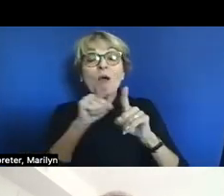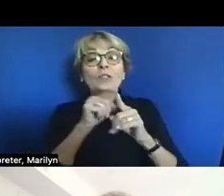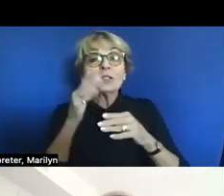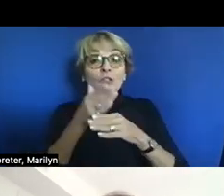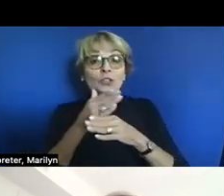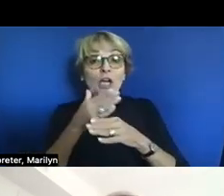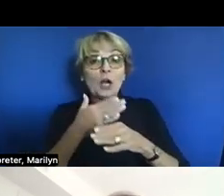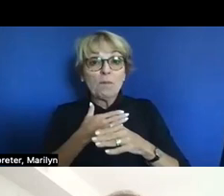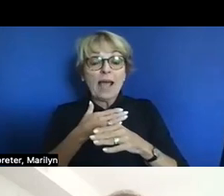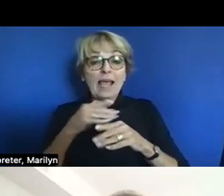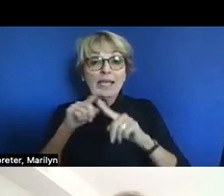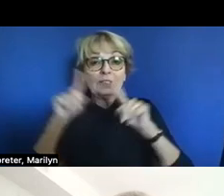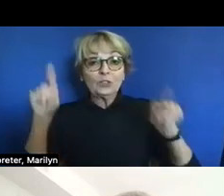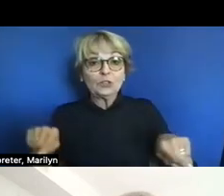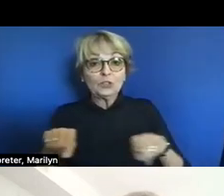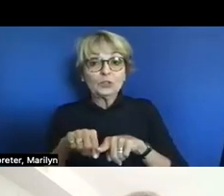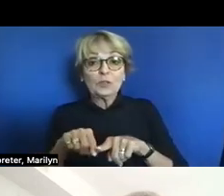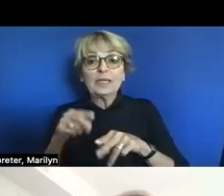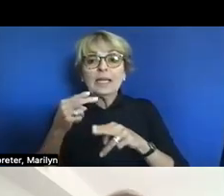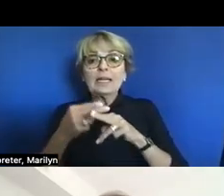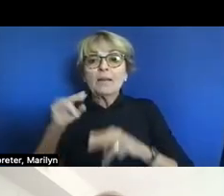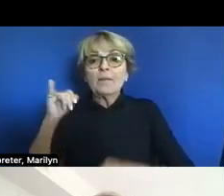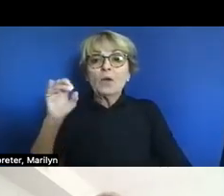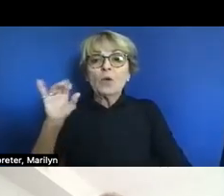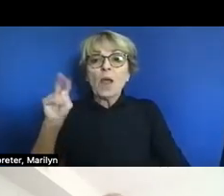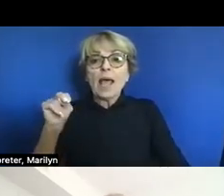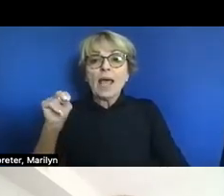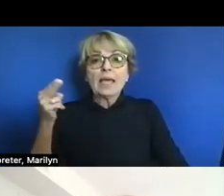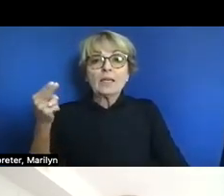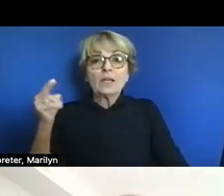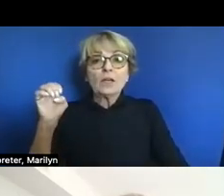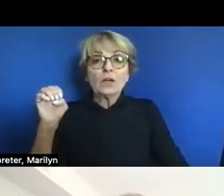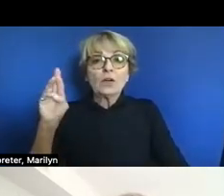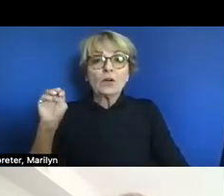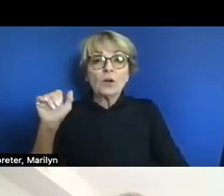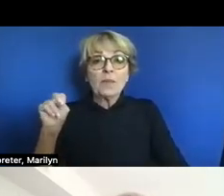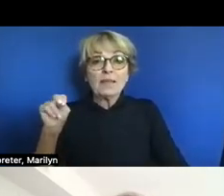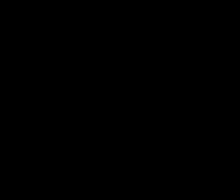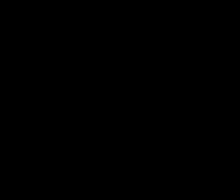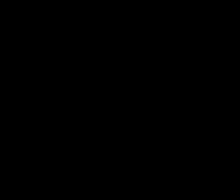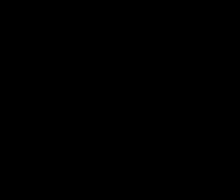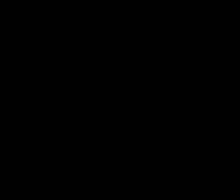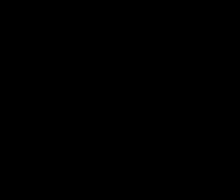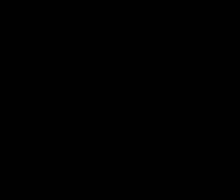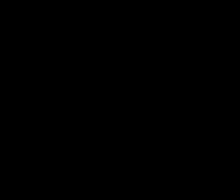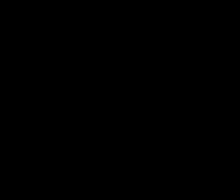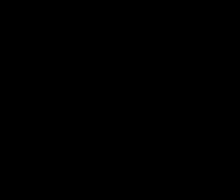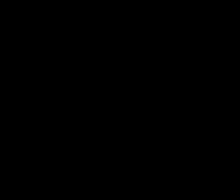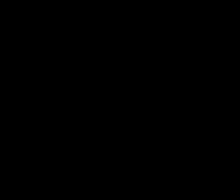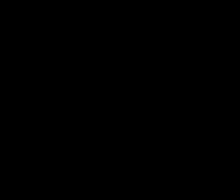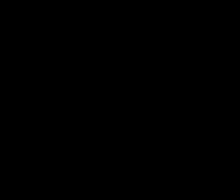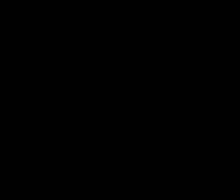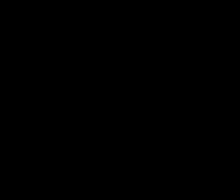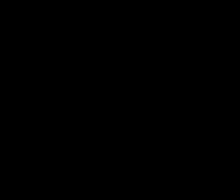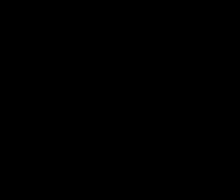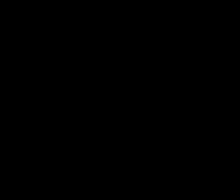screen. My name is Jerron Herman, and I'm also an artist. And my work